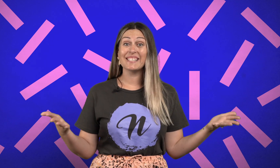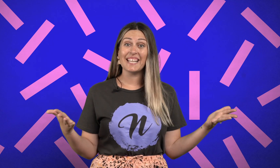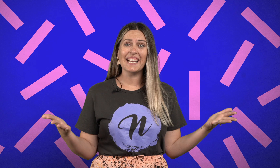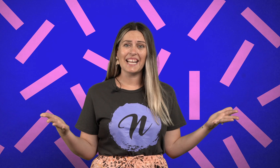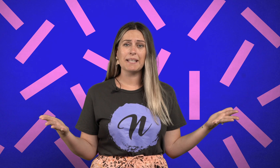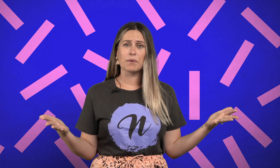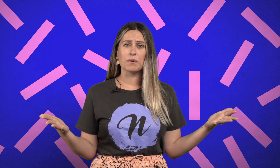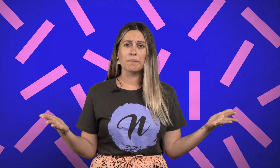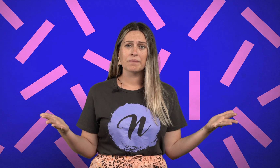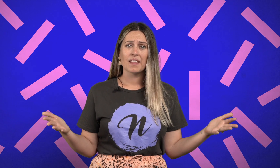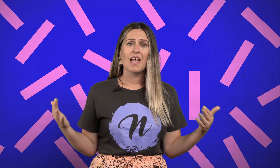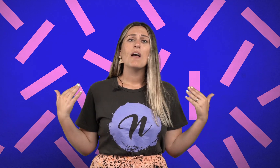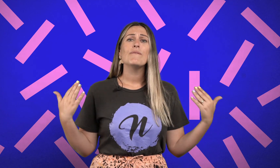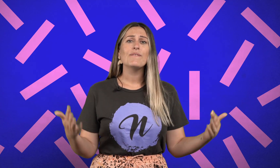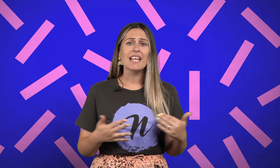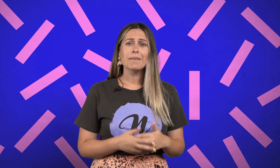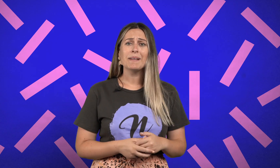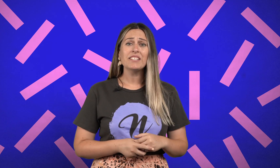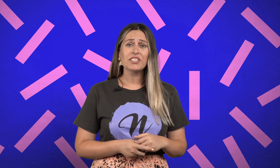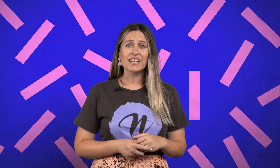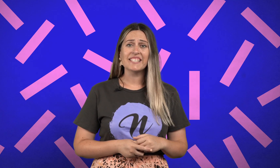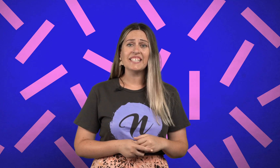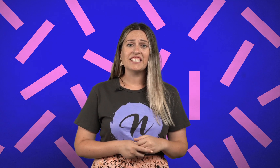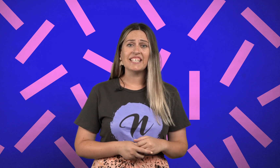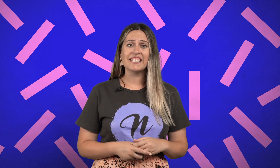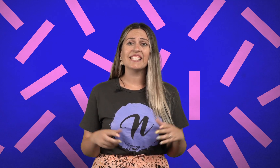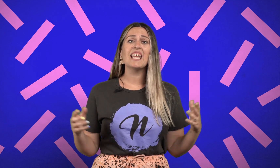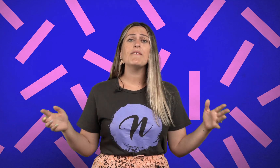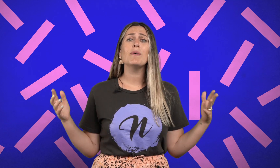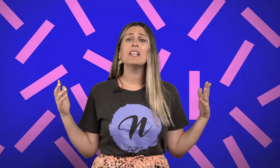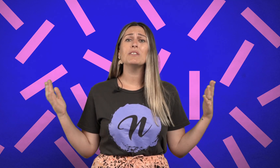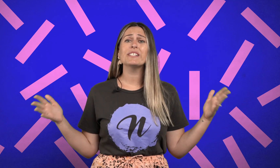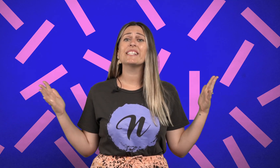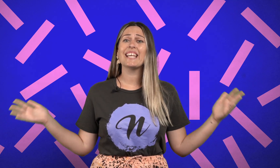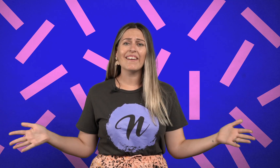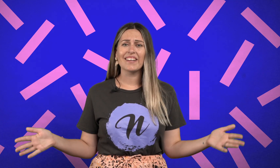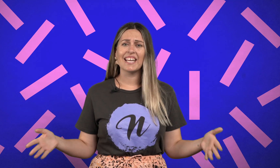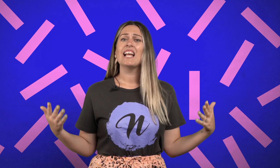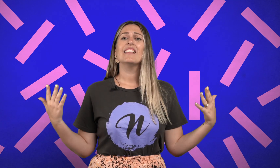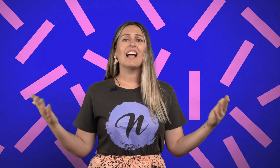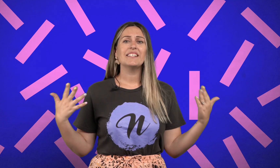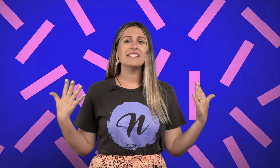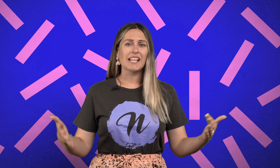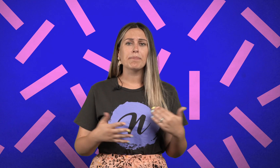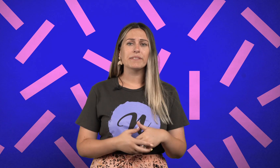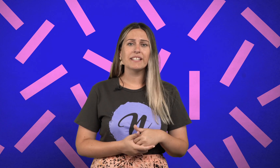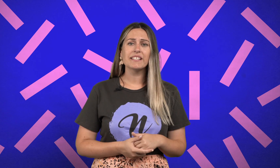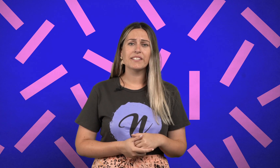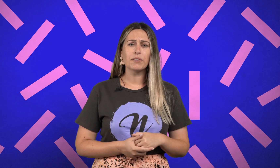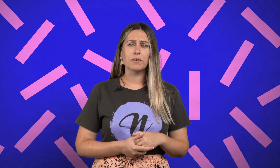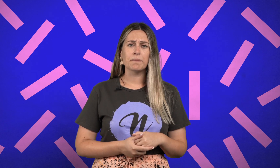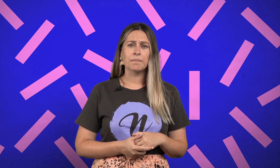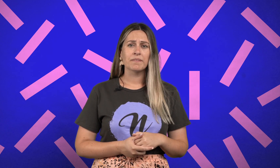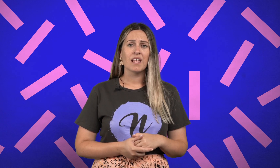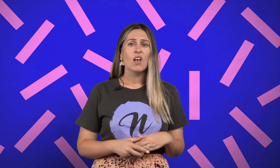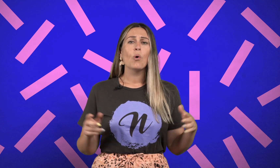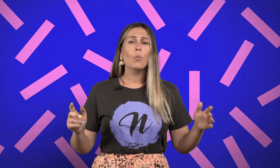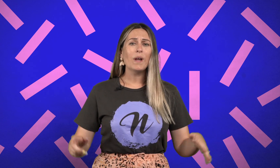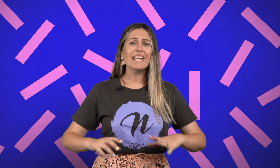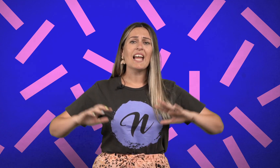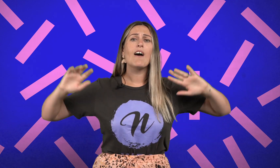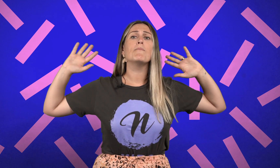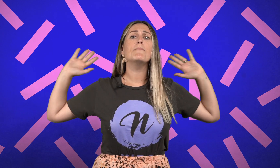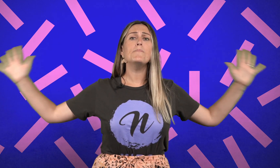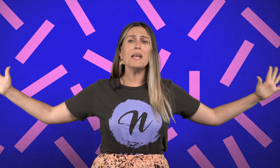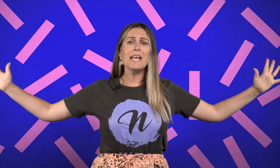I couldn't see it anymore. Faith means trusting Jesus even when it looks scary, like disciples in the storm.